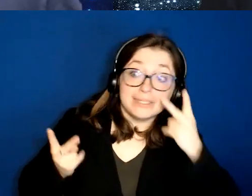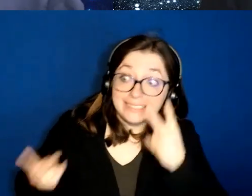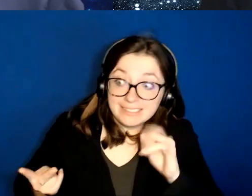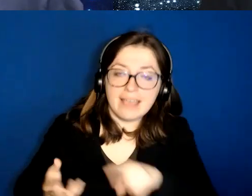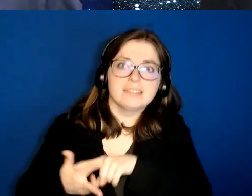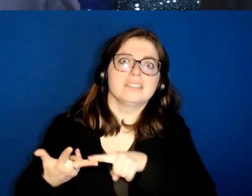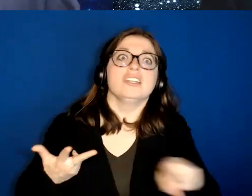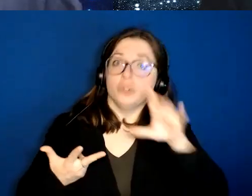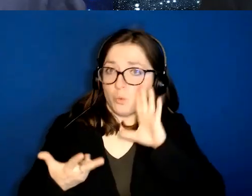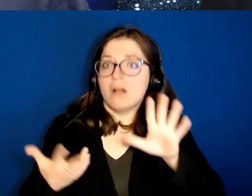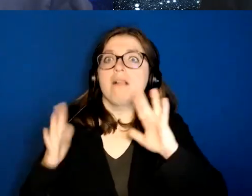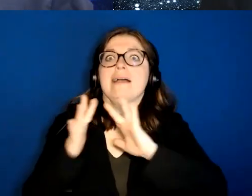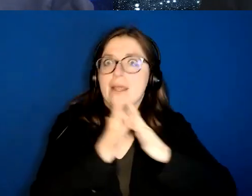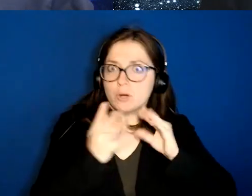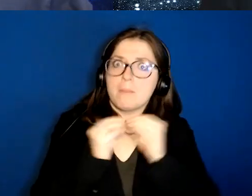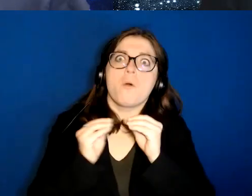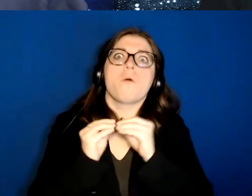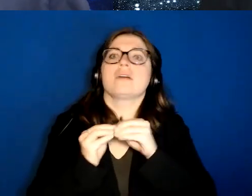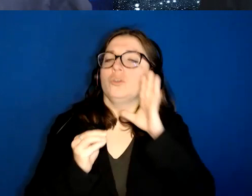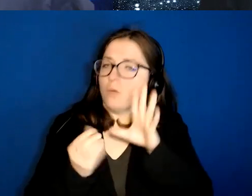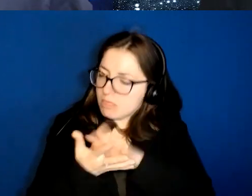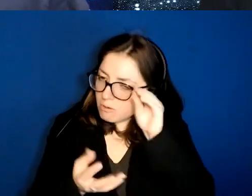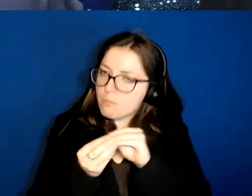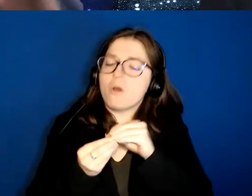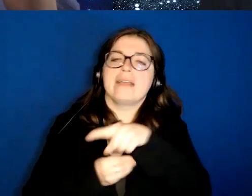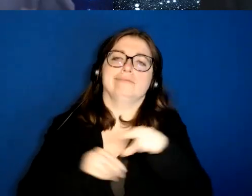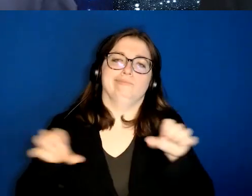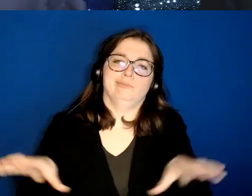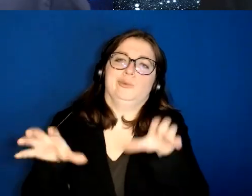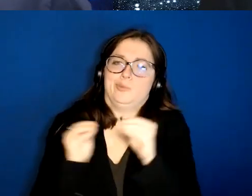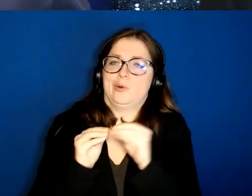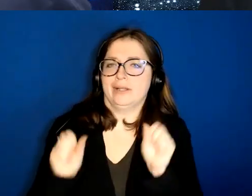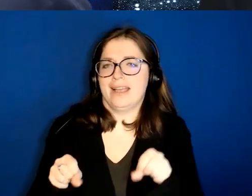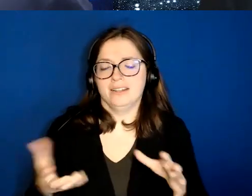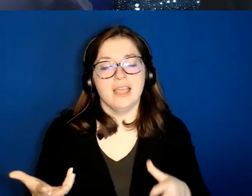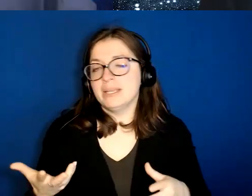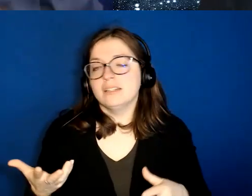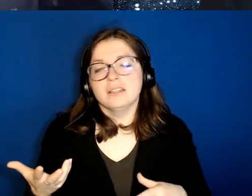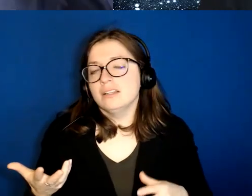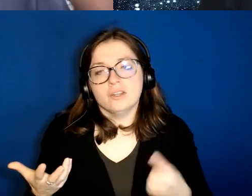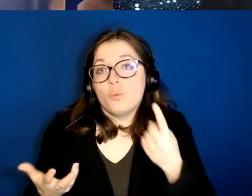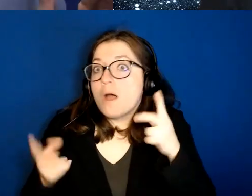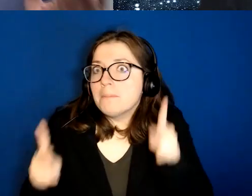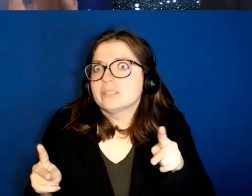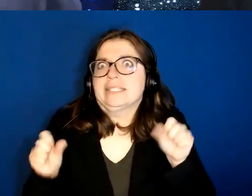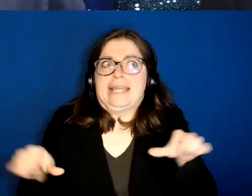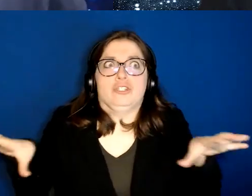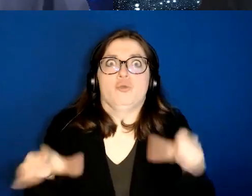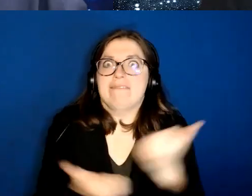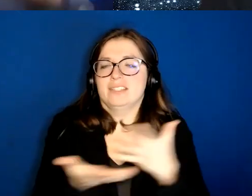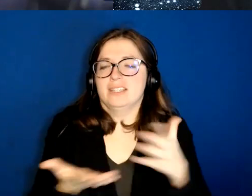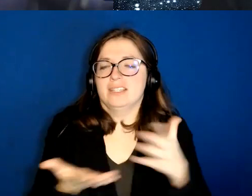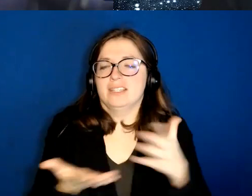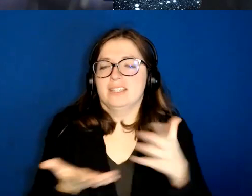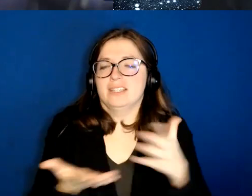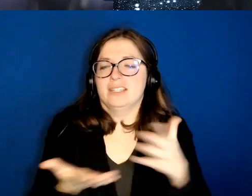You'll learn more and you'll be able to do more. And that's what it's about. Nobody can do everything. There is so much that can be done.